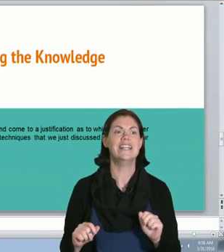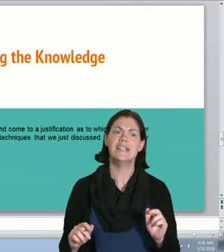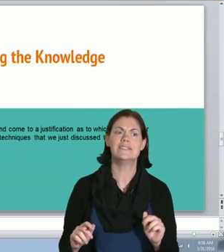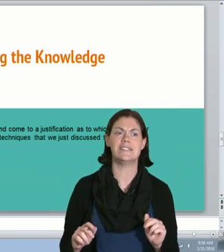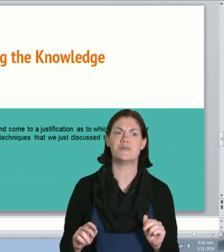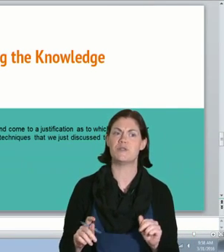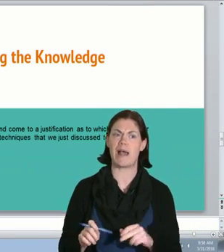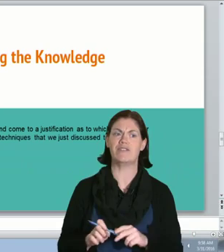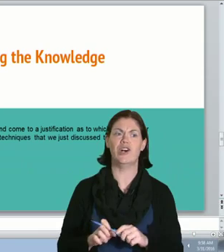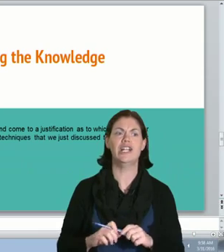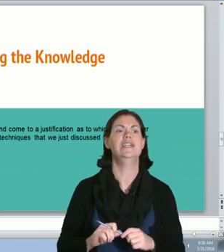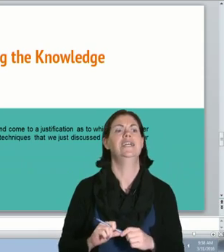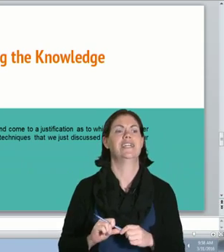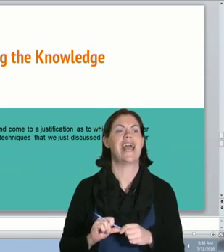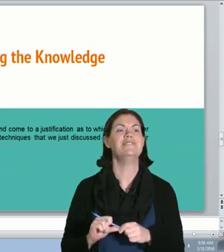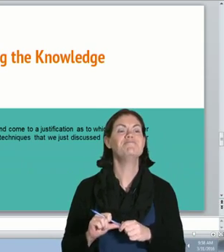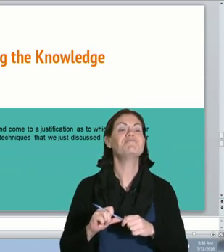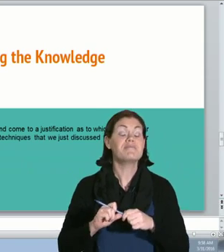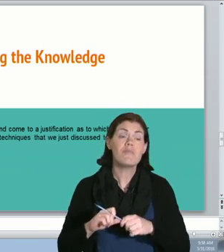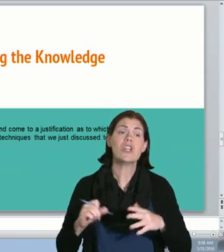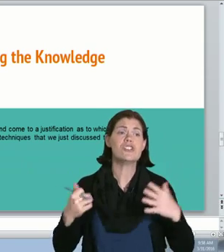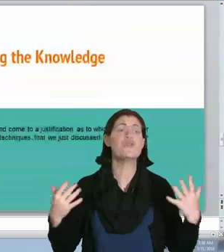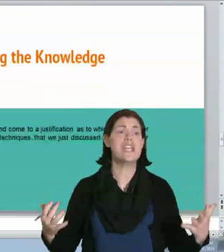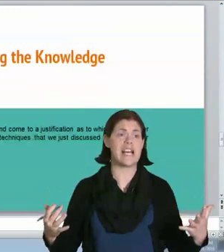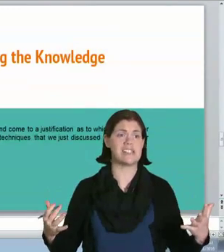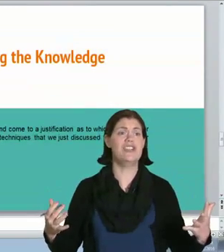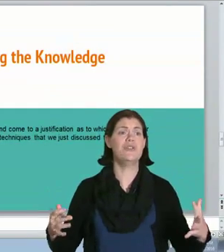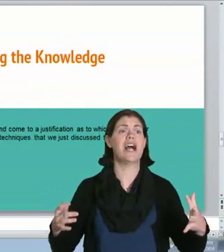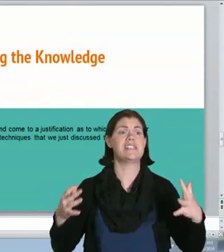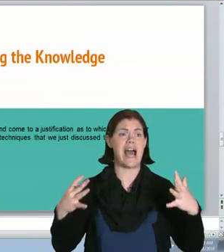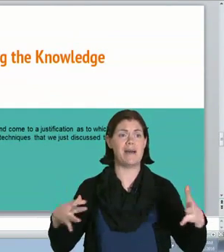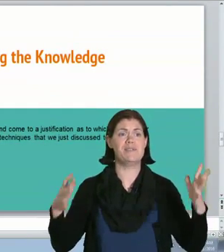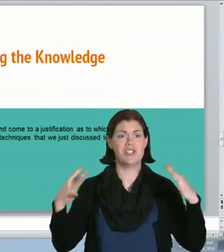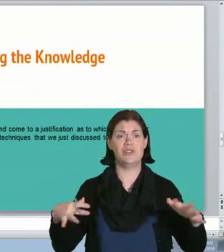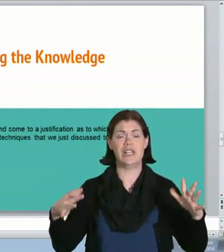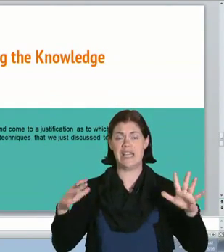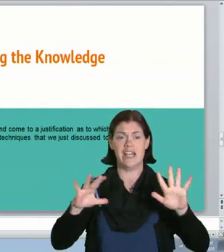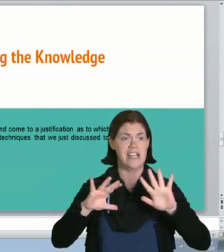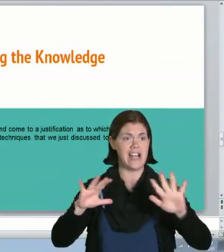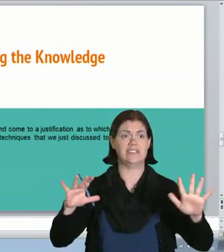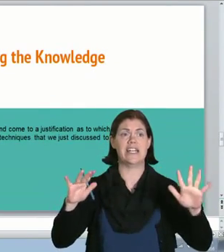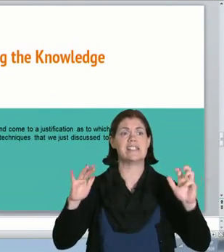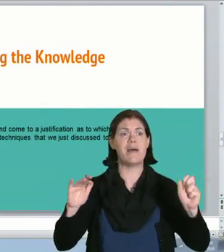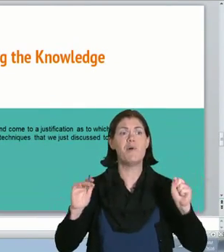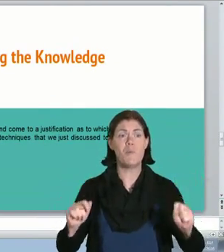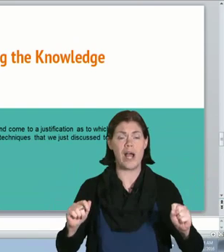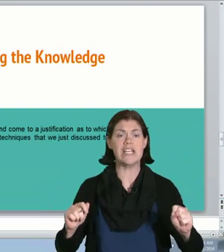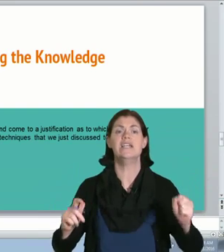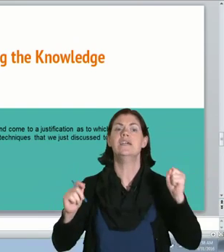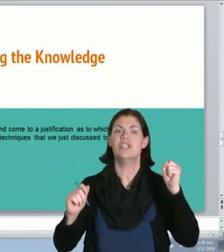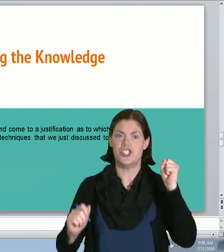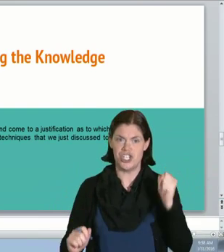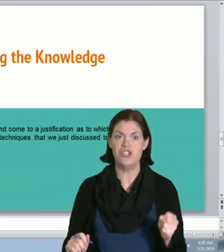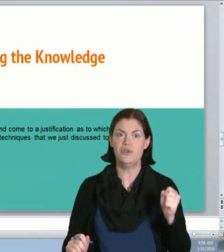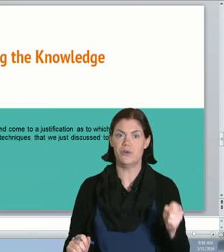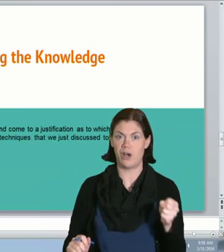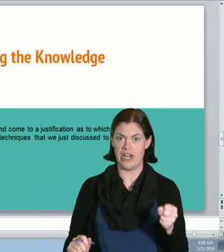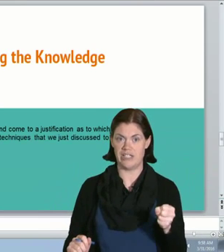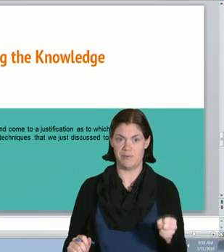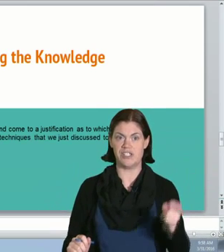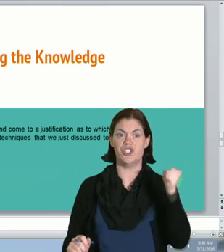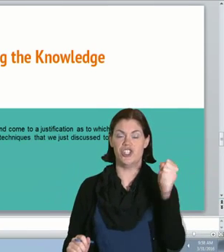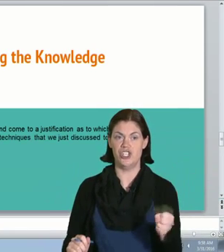right? A little disrespectful. Okay. So yes, you guys absolutely nailed it. Example 1, she knew